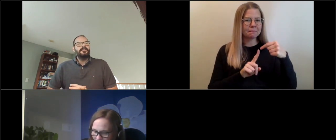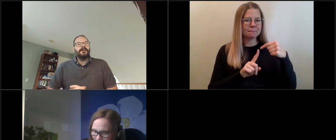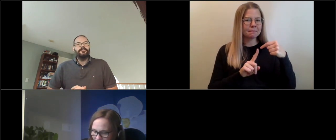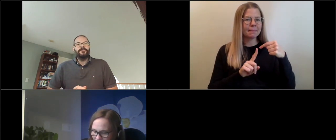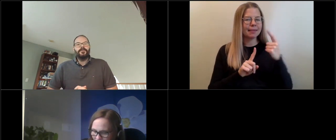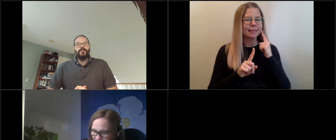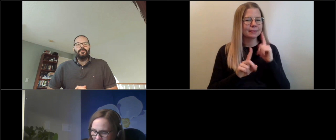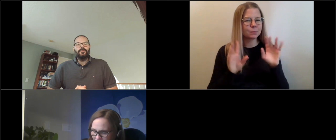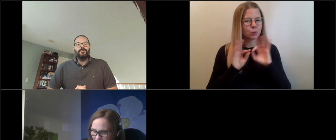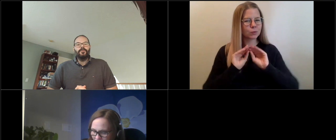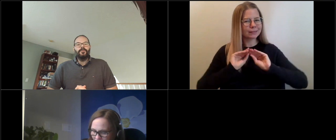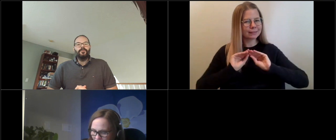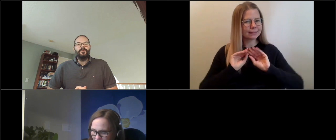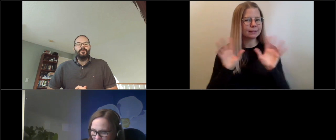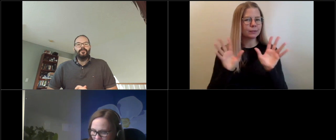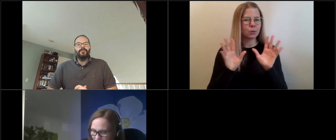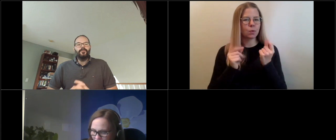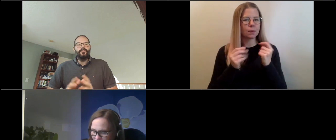things